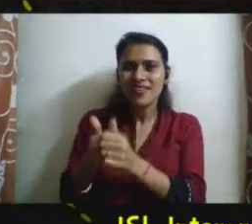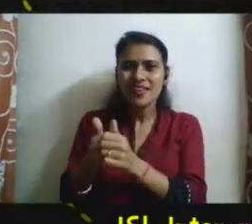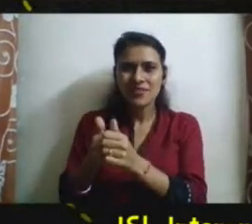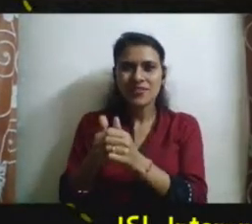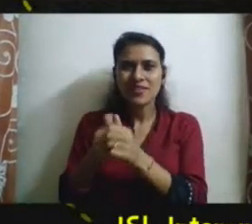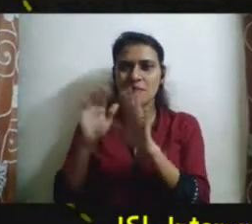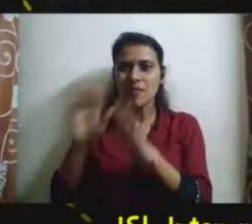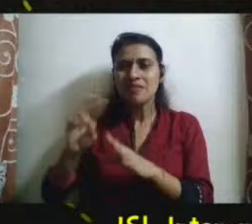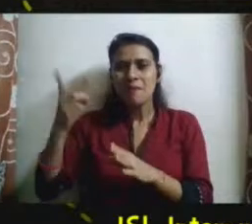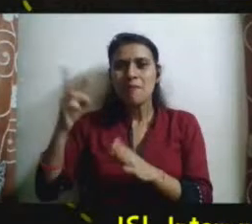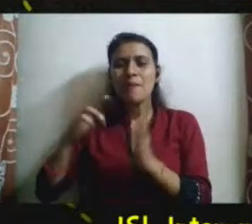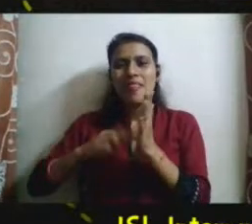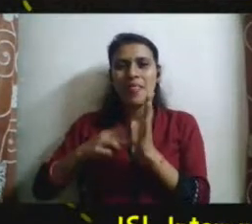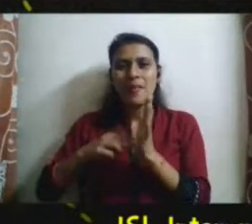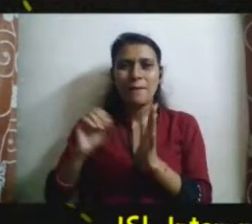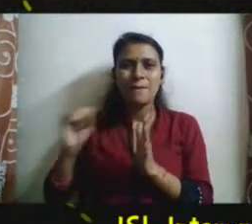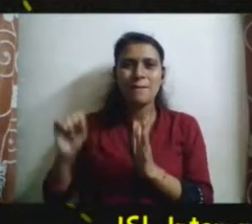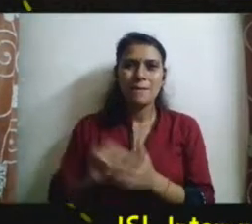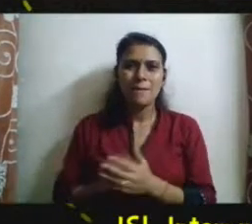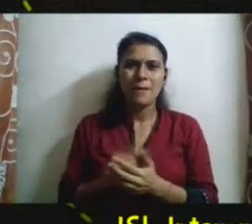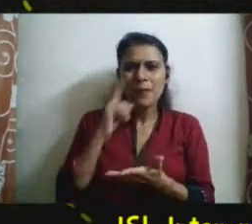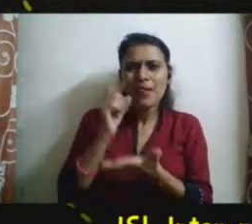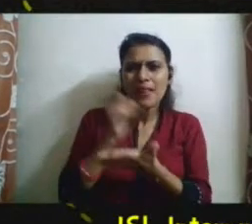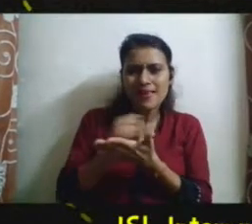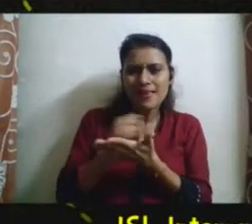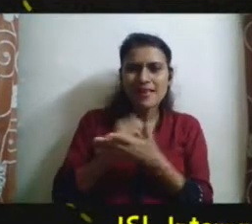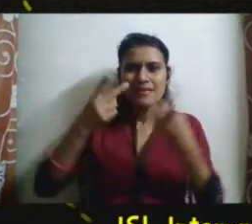meaning. So let me try and sing this for you.